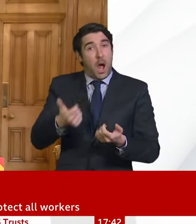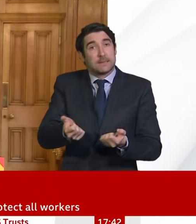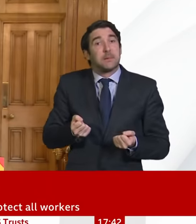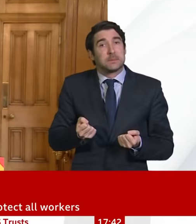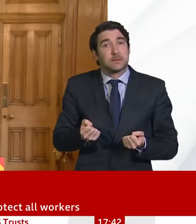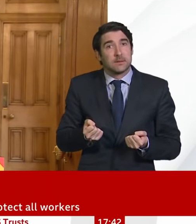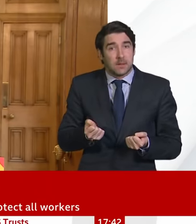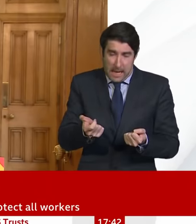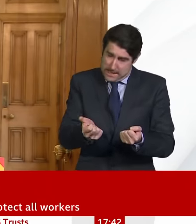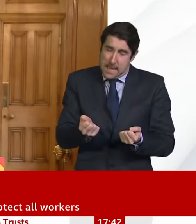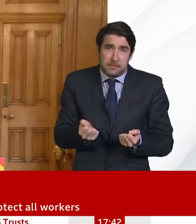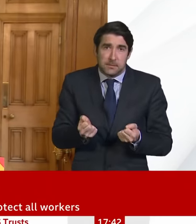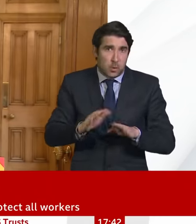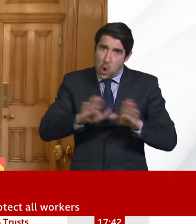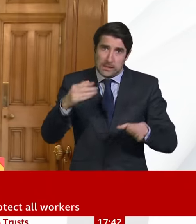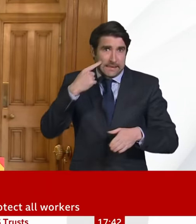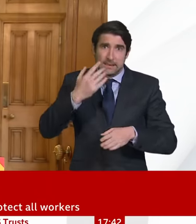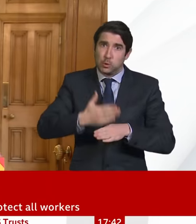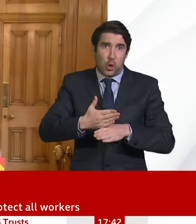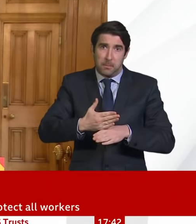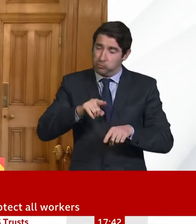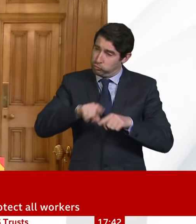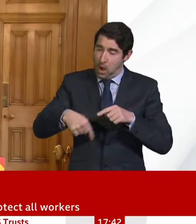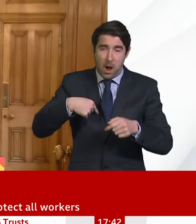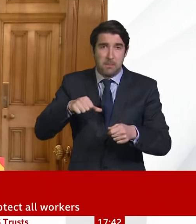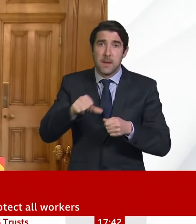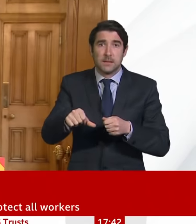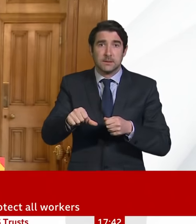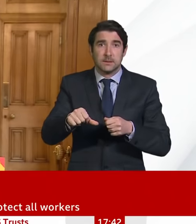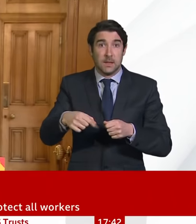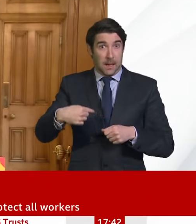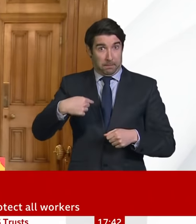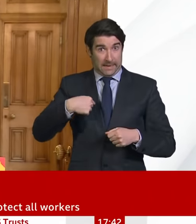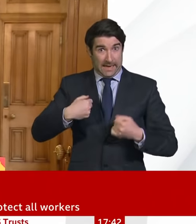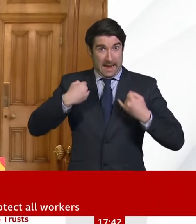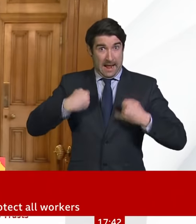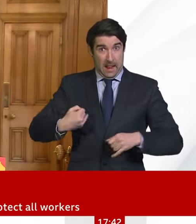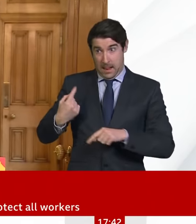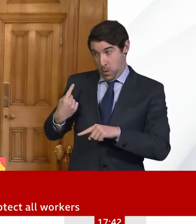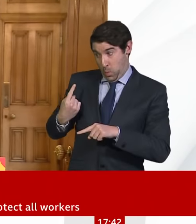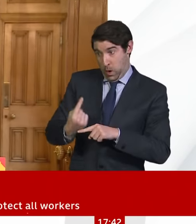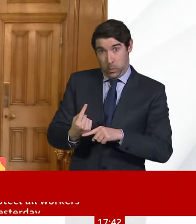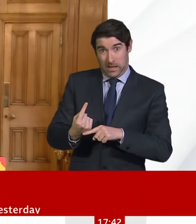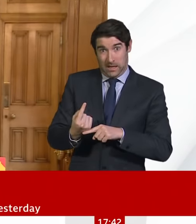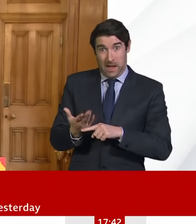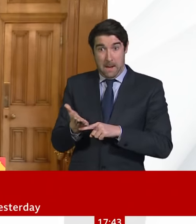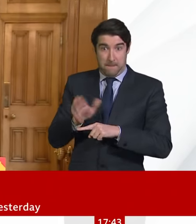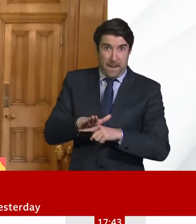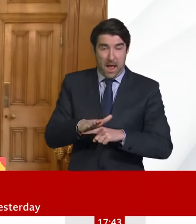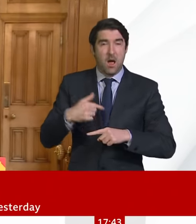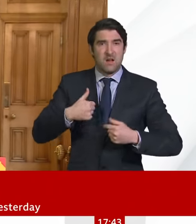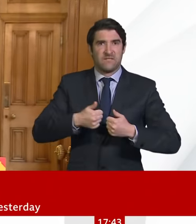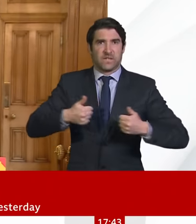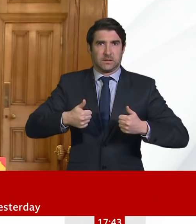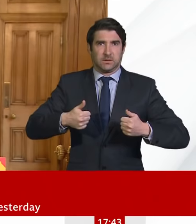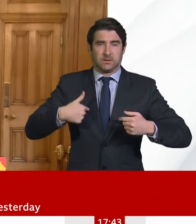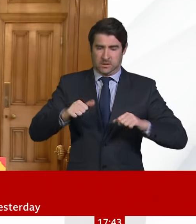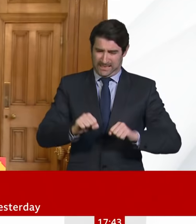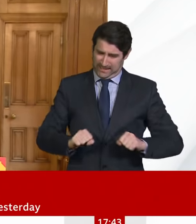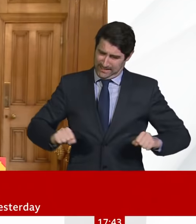than ever to fight this disease. We'll bring together the best minds, we'll bring together the